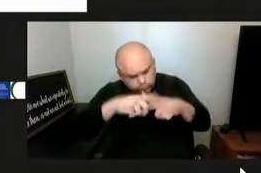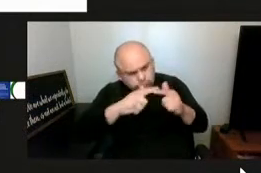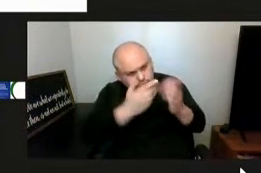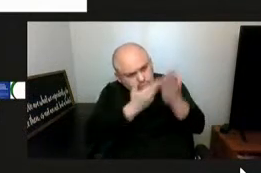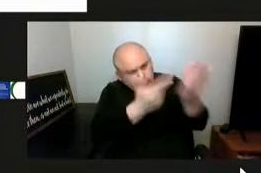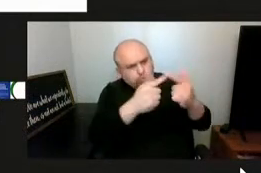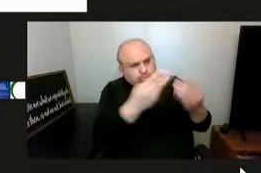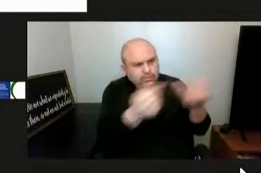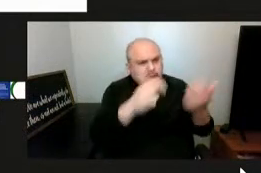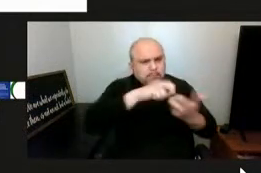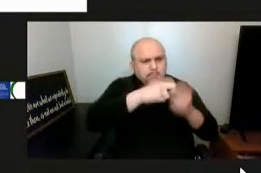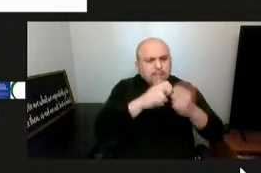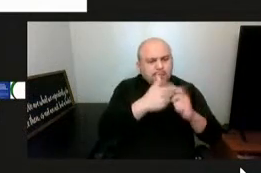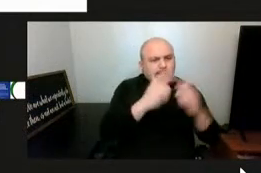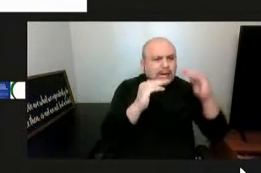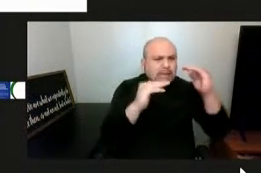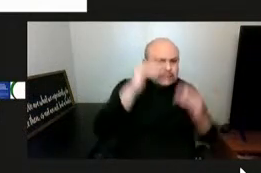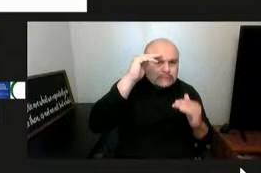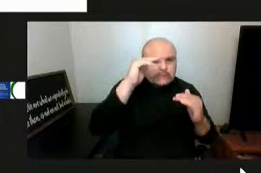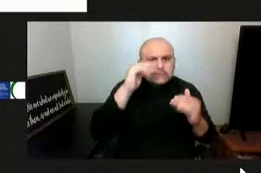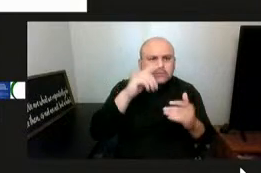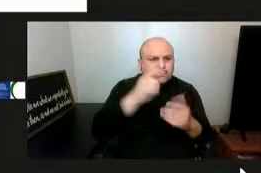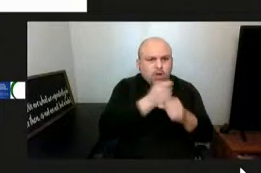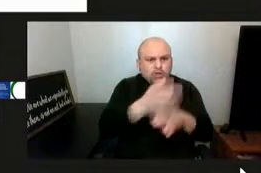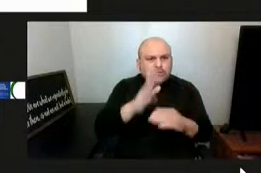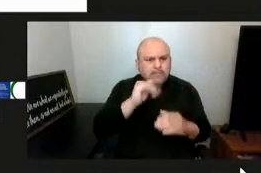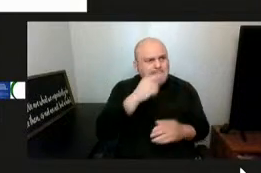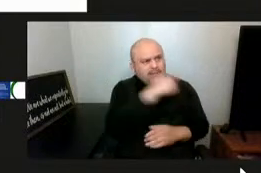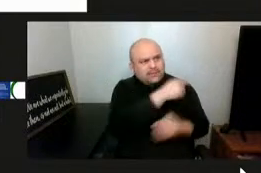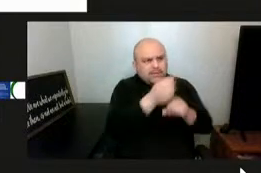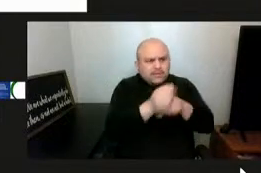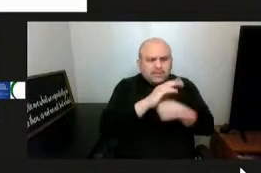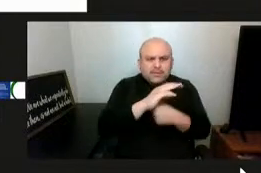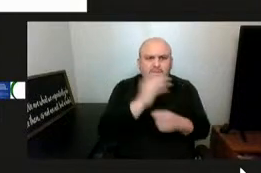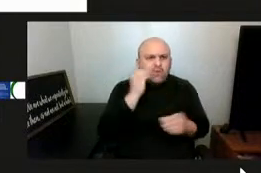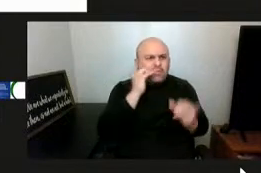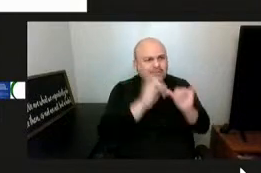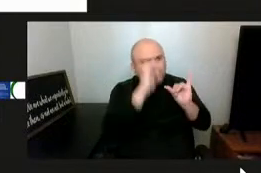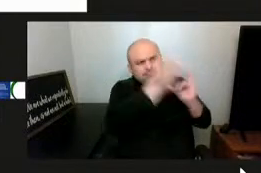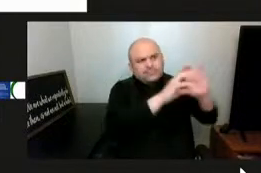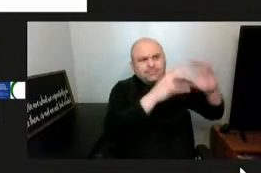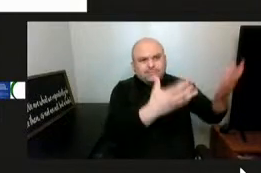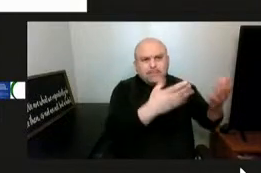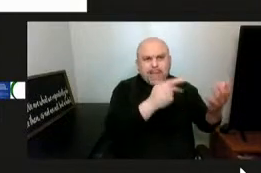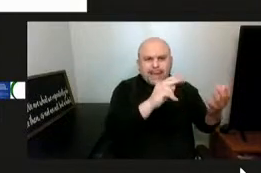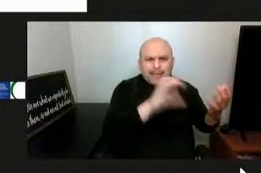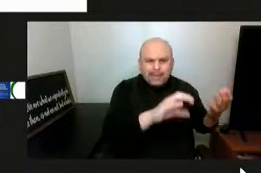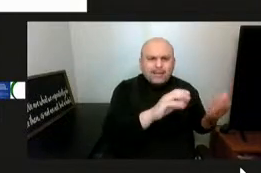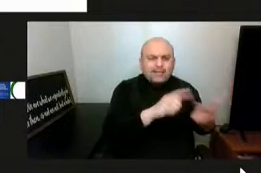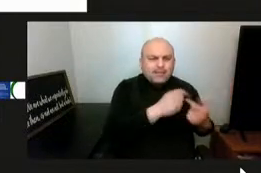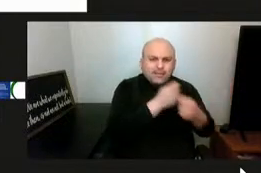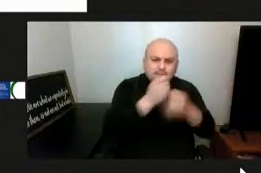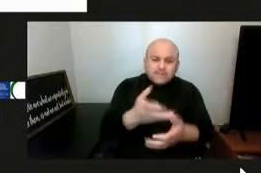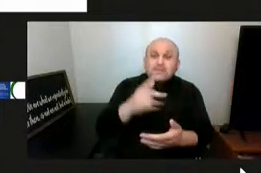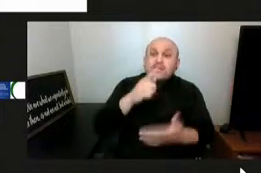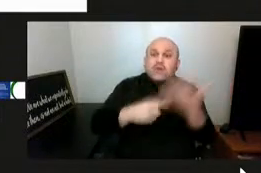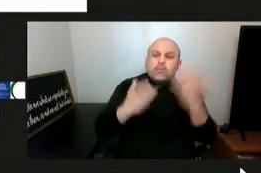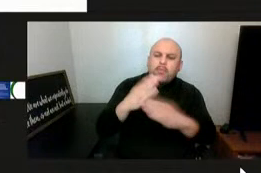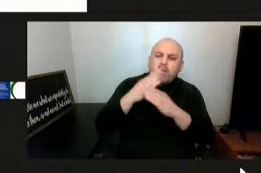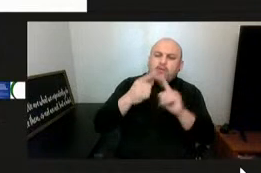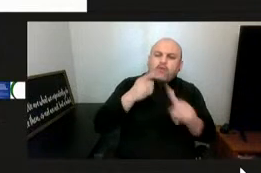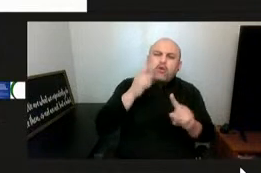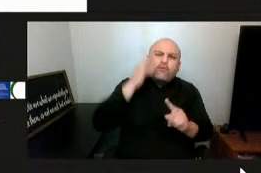and exacerbated by the COVID-19 pandemic and for preventing such inequities in the future. This subcommittee